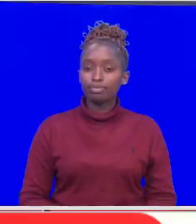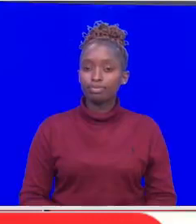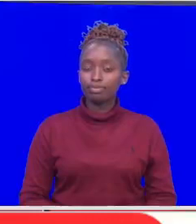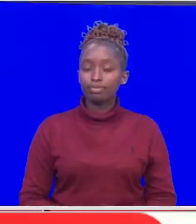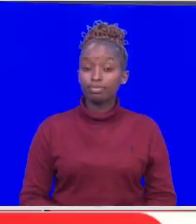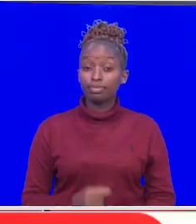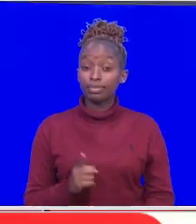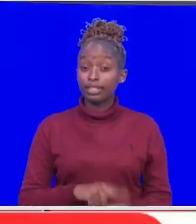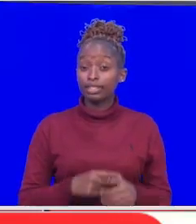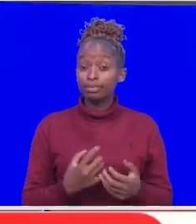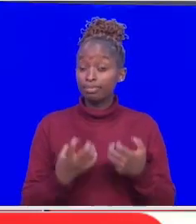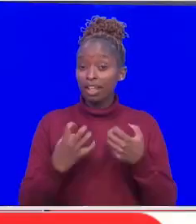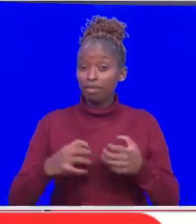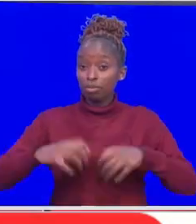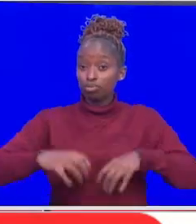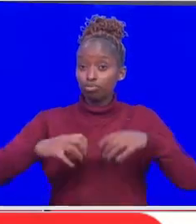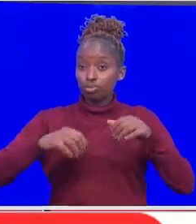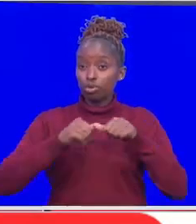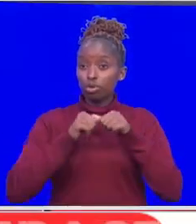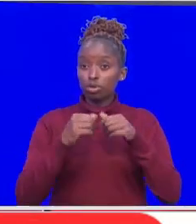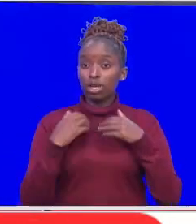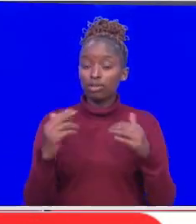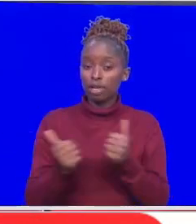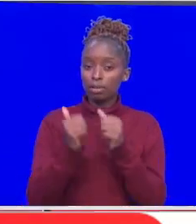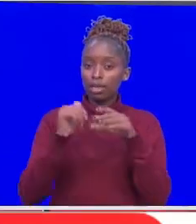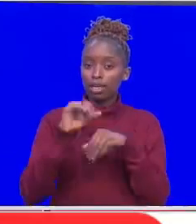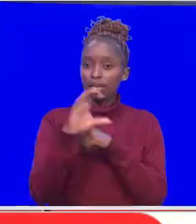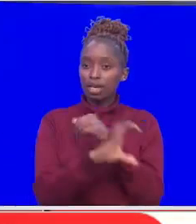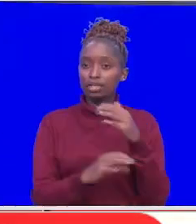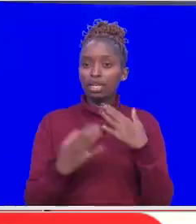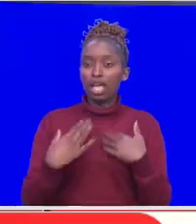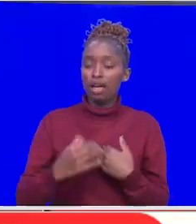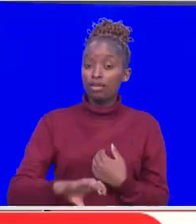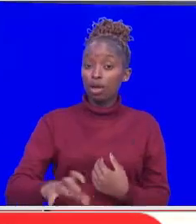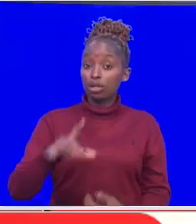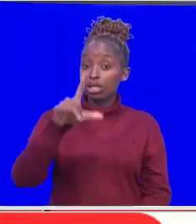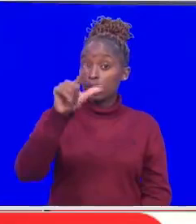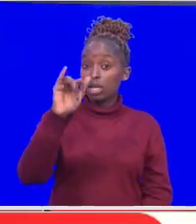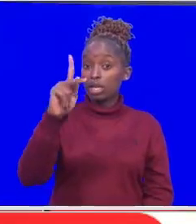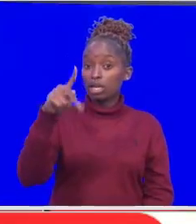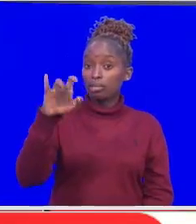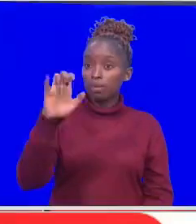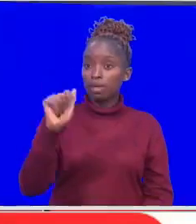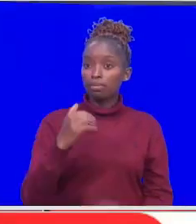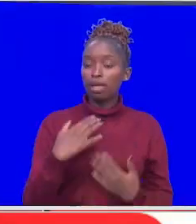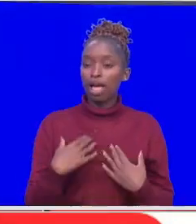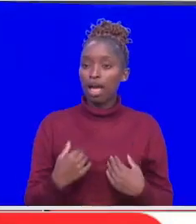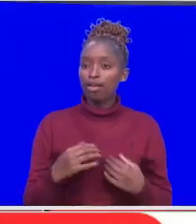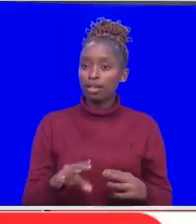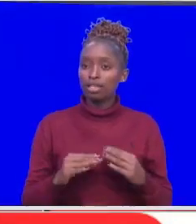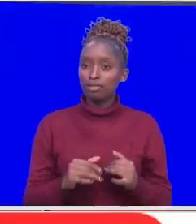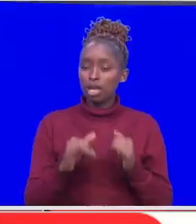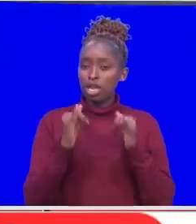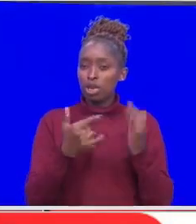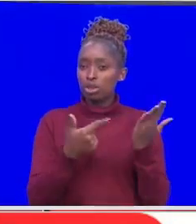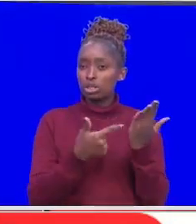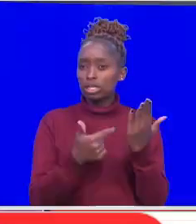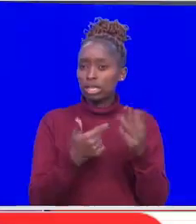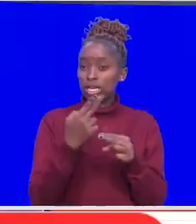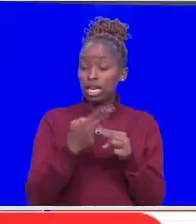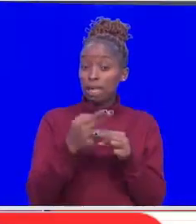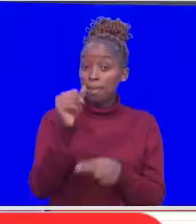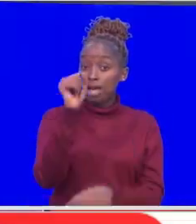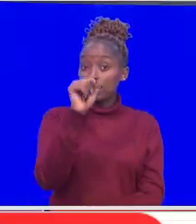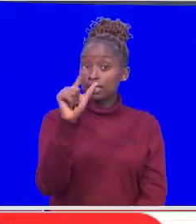The heavy rains continue to wreak havoc across the country. The county of Laikipia has adopted a new technology, something they call